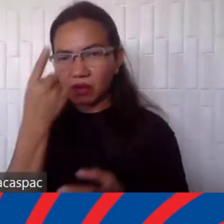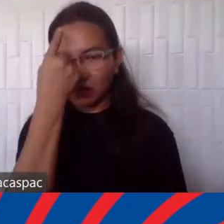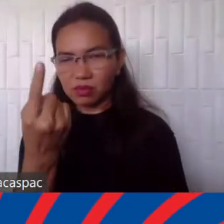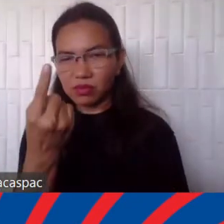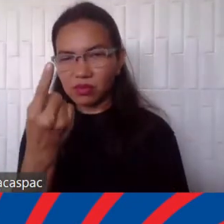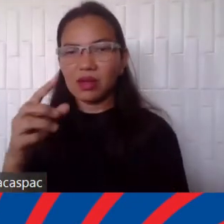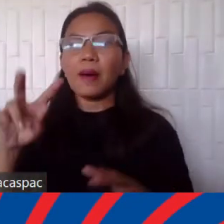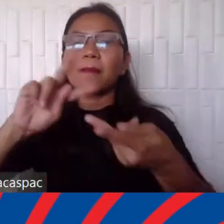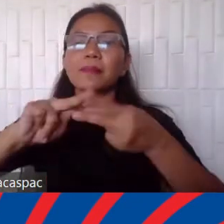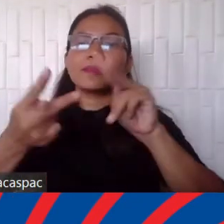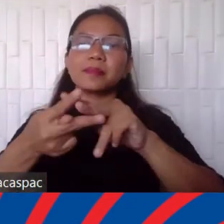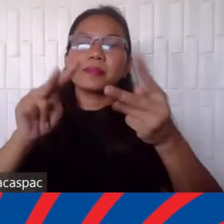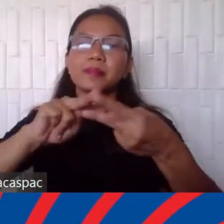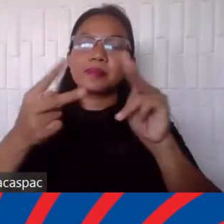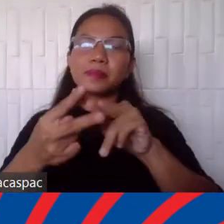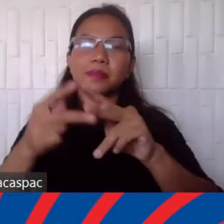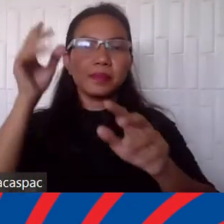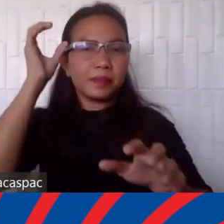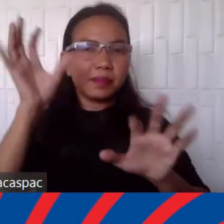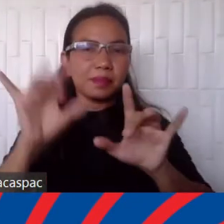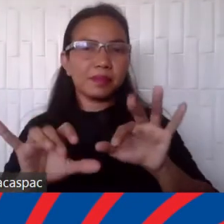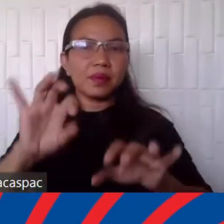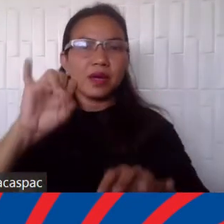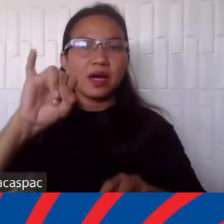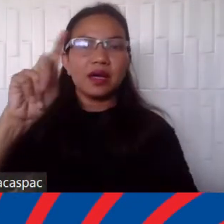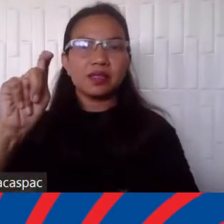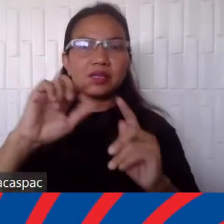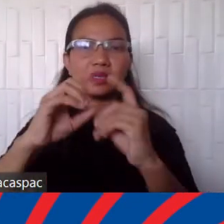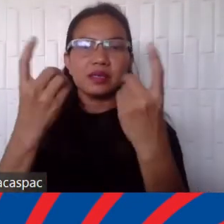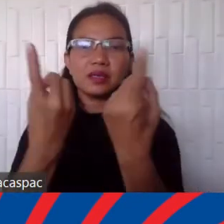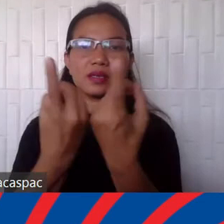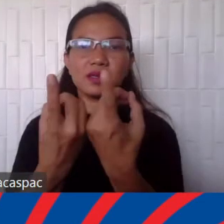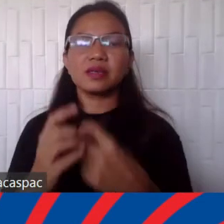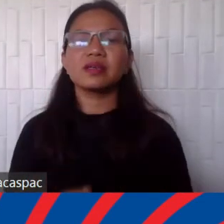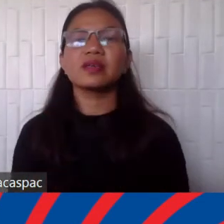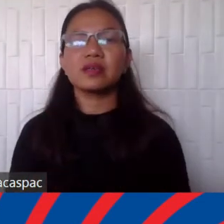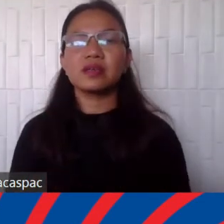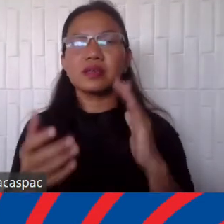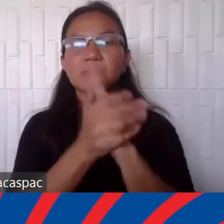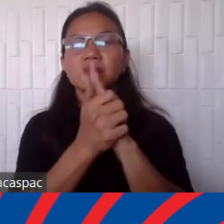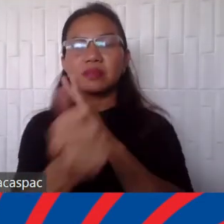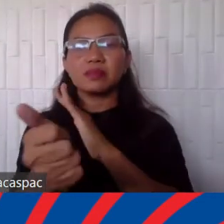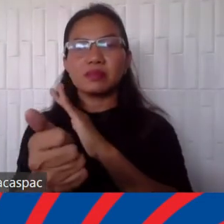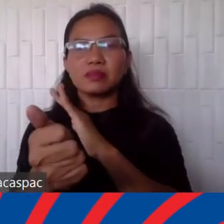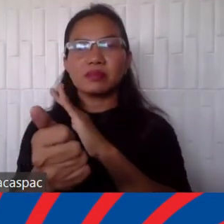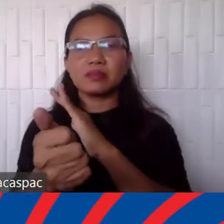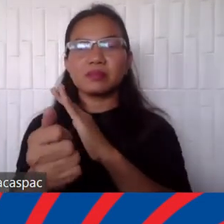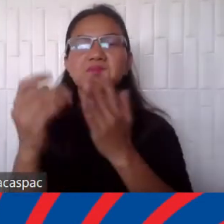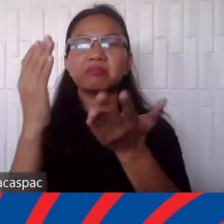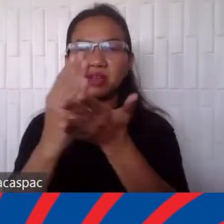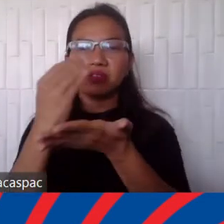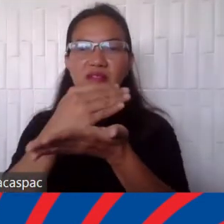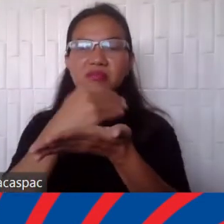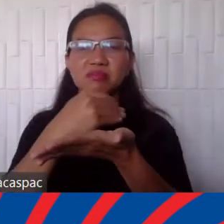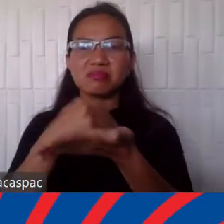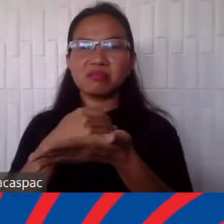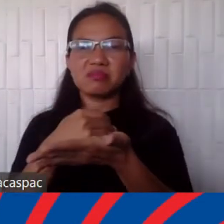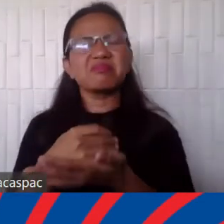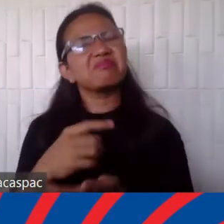your IT department, you know, experts, specialists, budget.